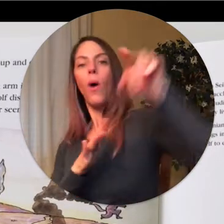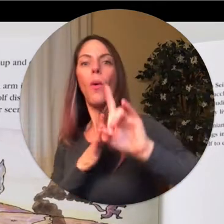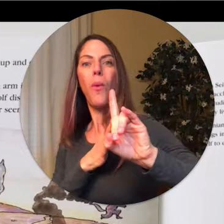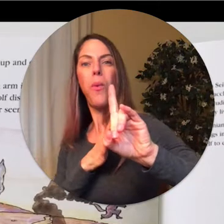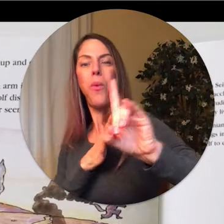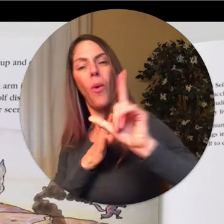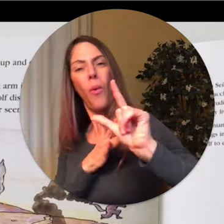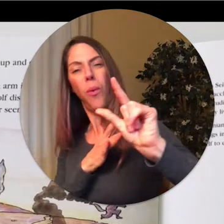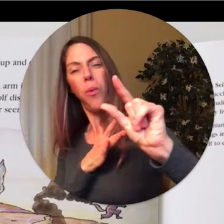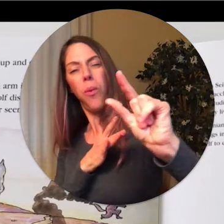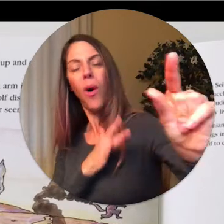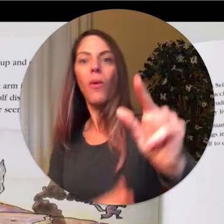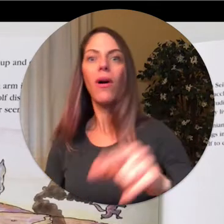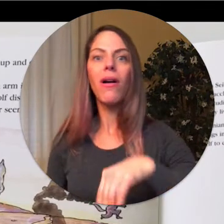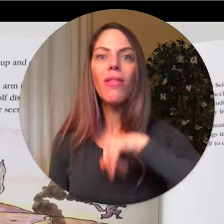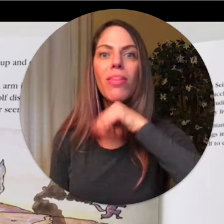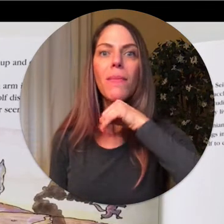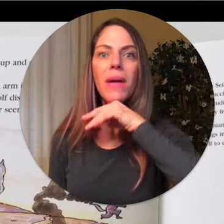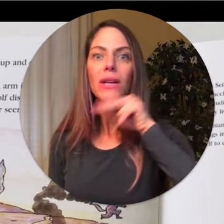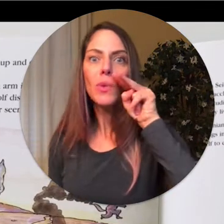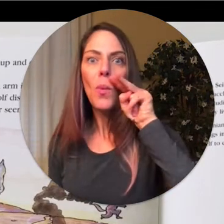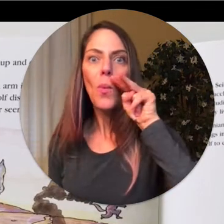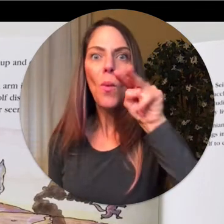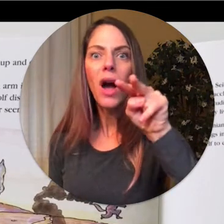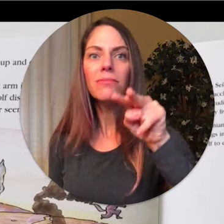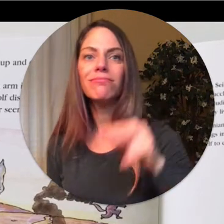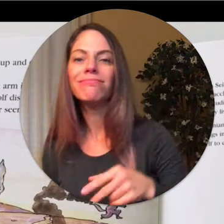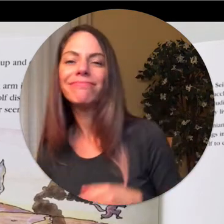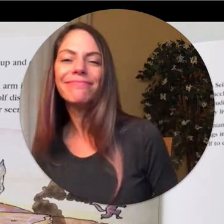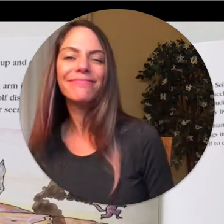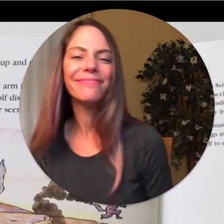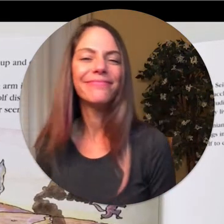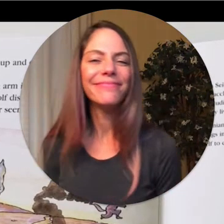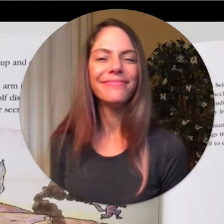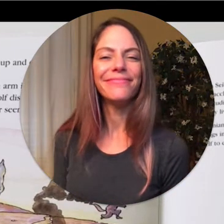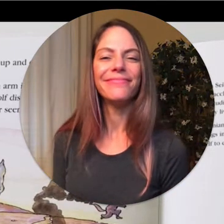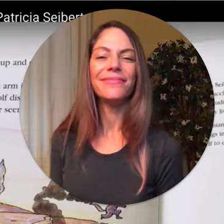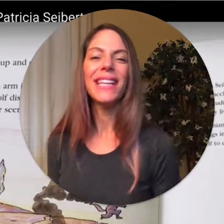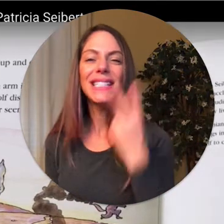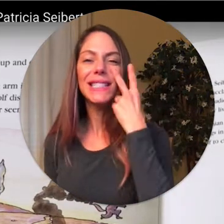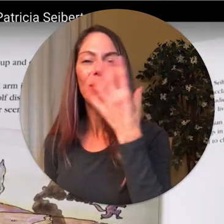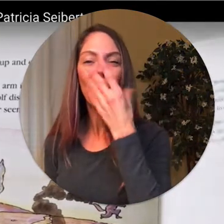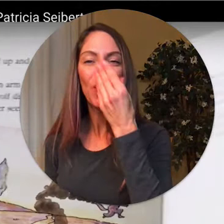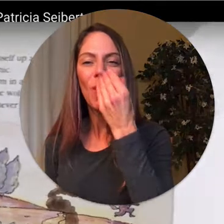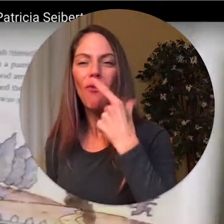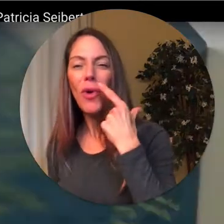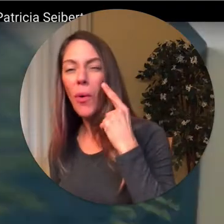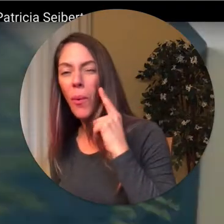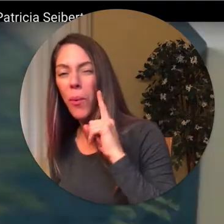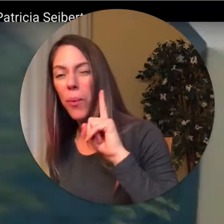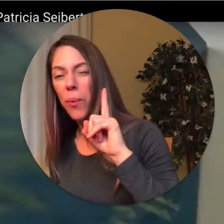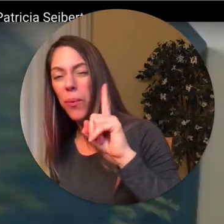day forward, he was never seen again, and the pigs lived happily ever after.